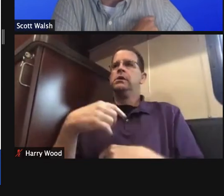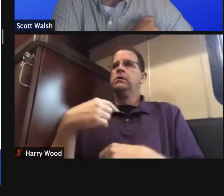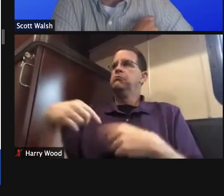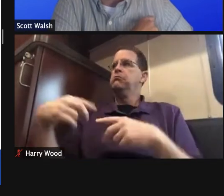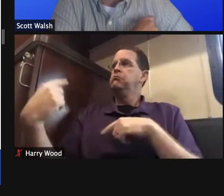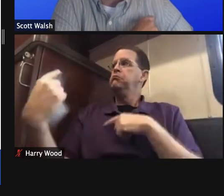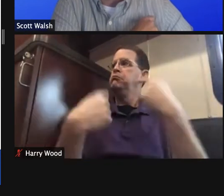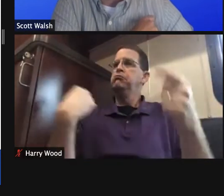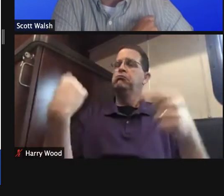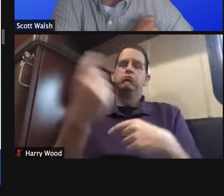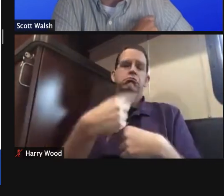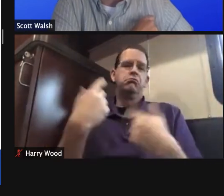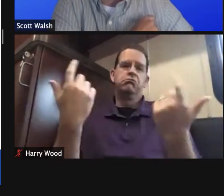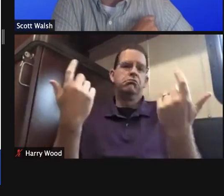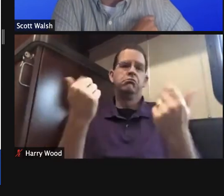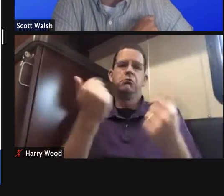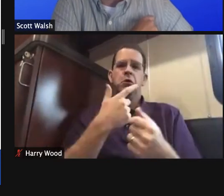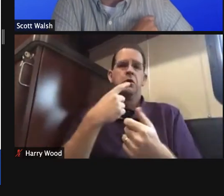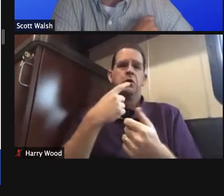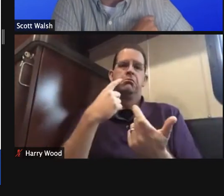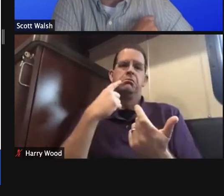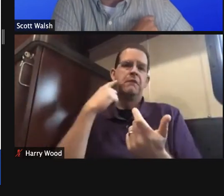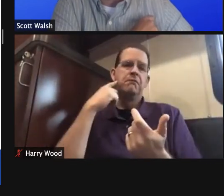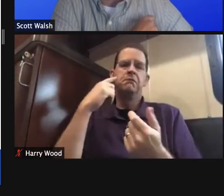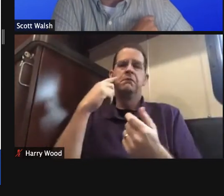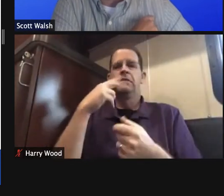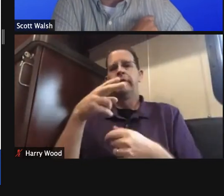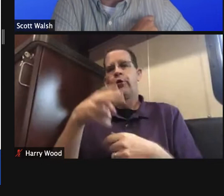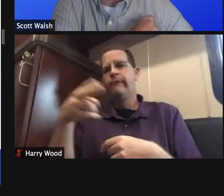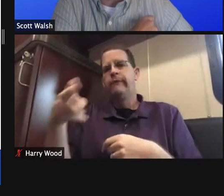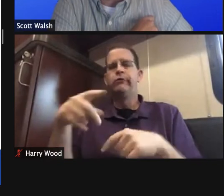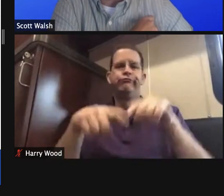to support the classes that I was taking. Um,